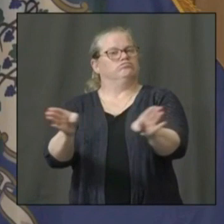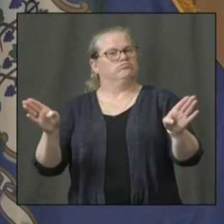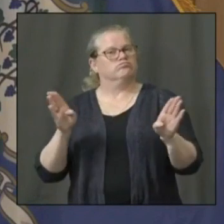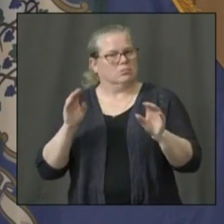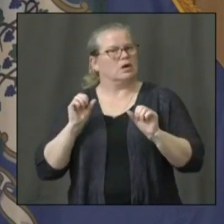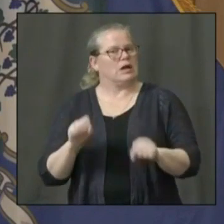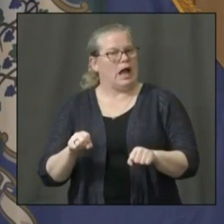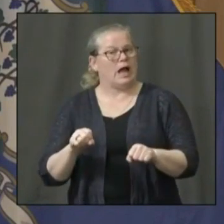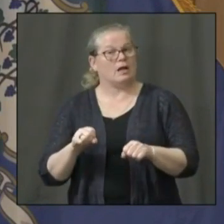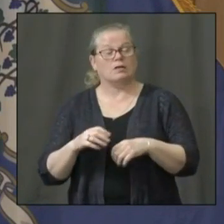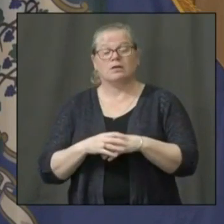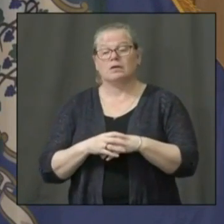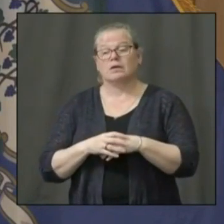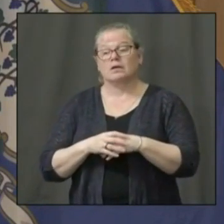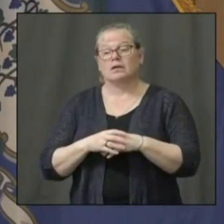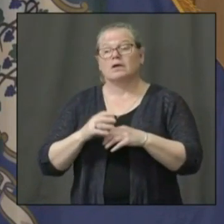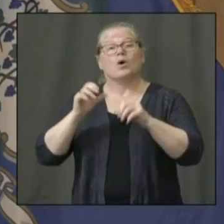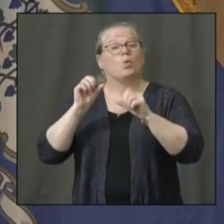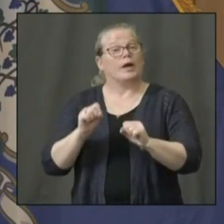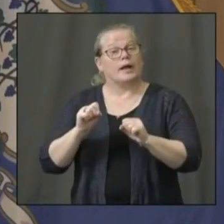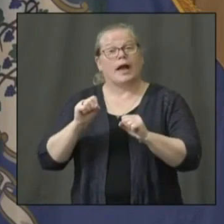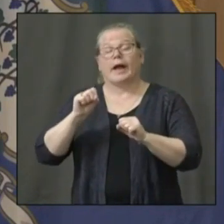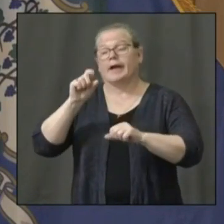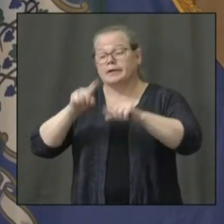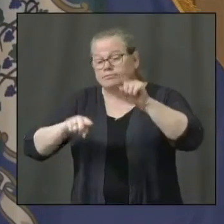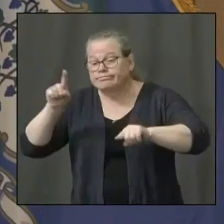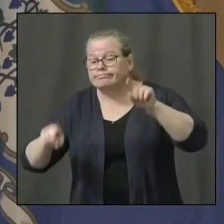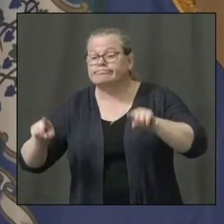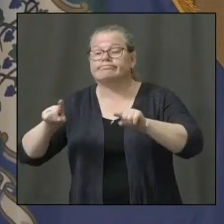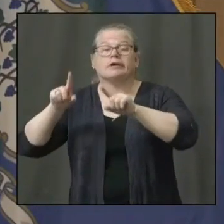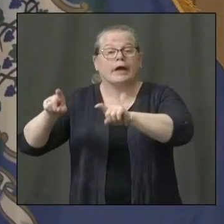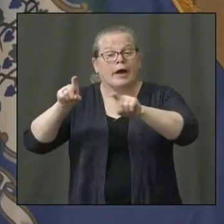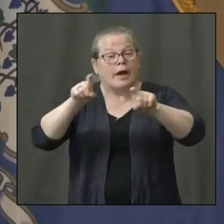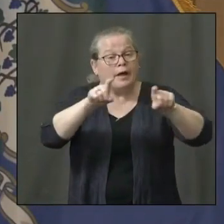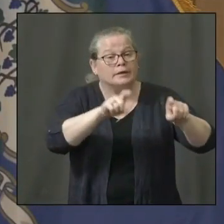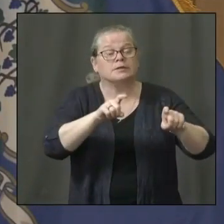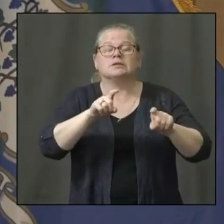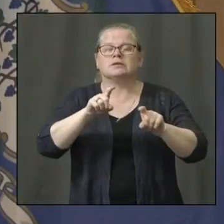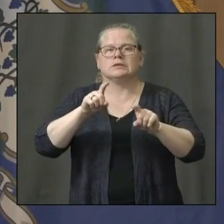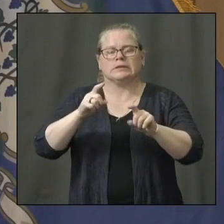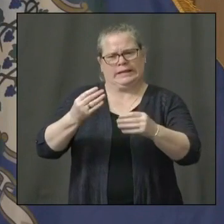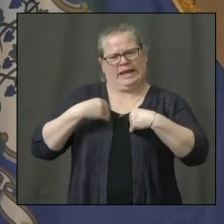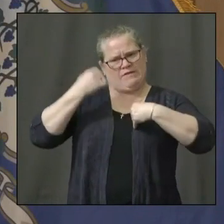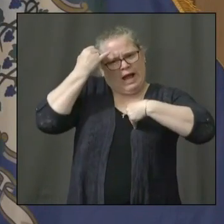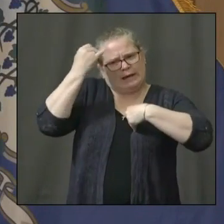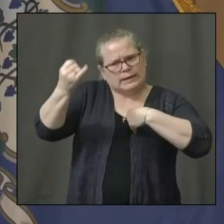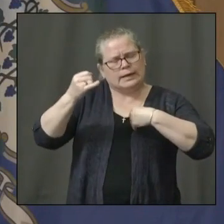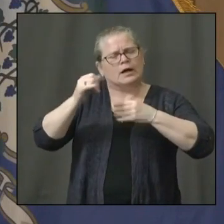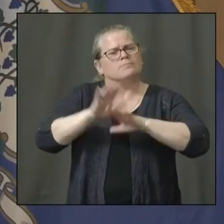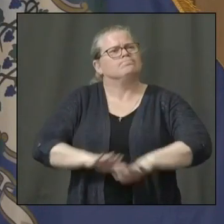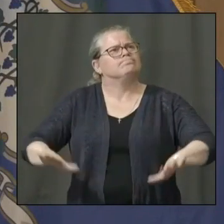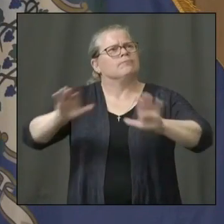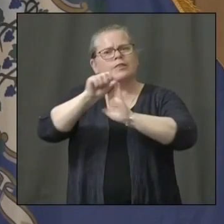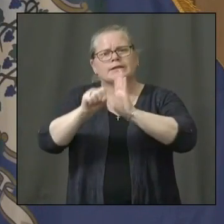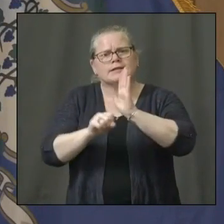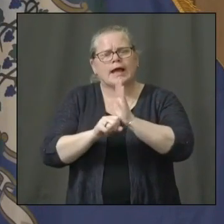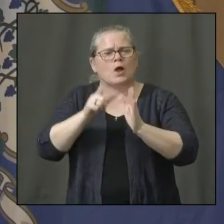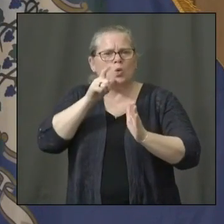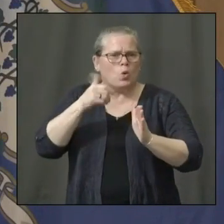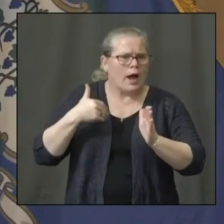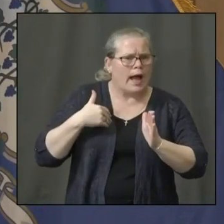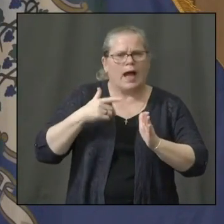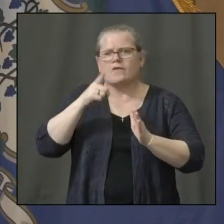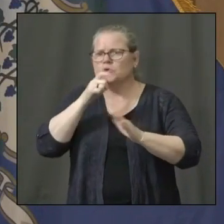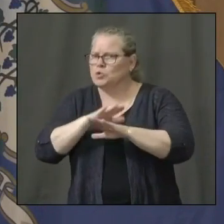us, A, to do the randomized testing that gives us a better idea of what's going on statewide. And then also with